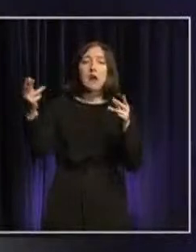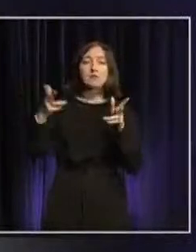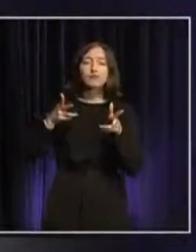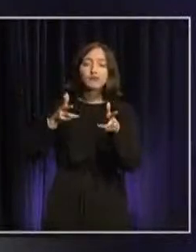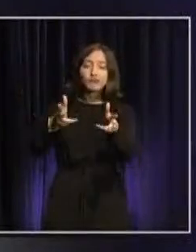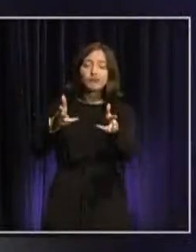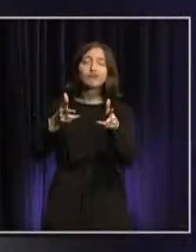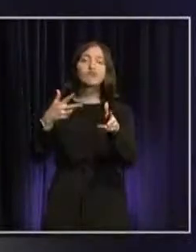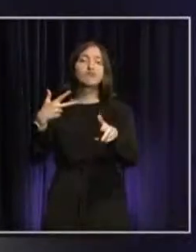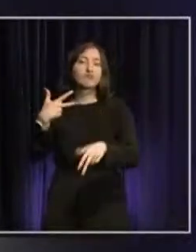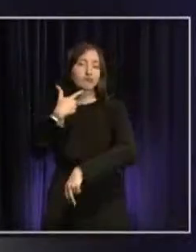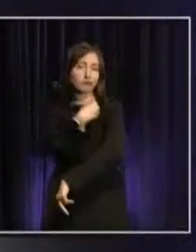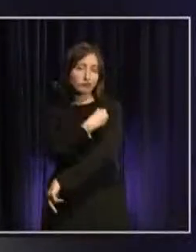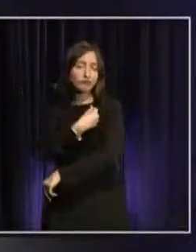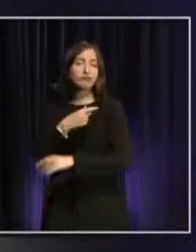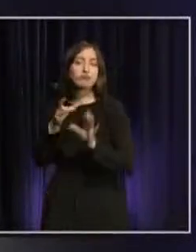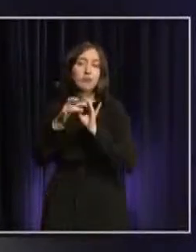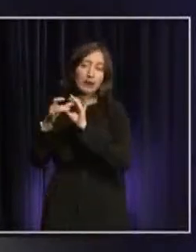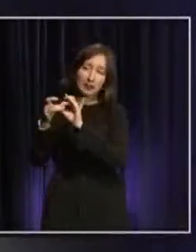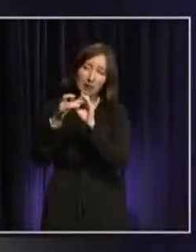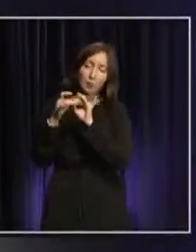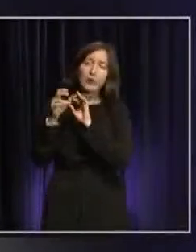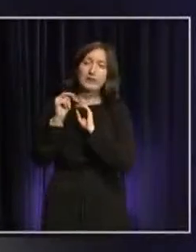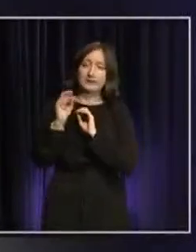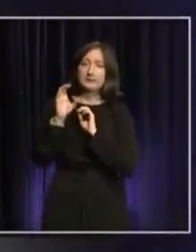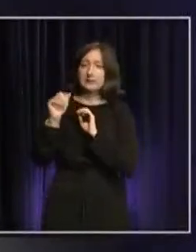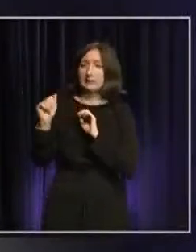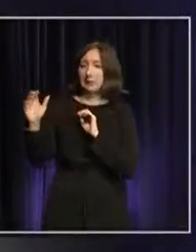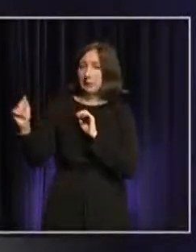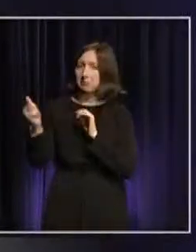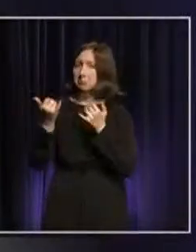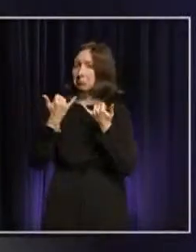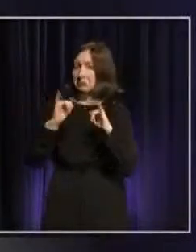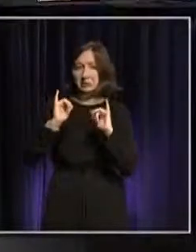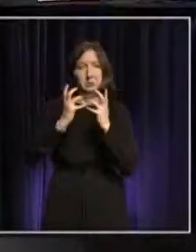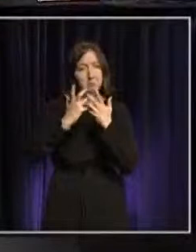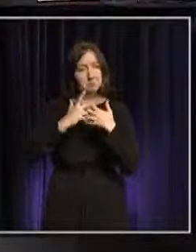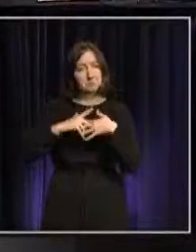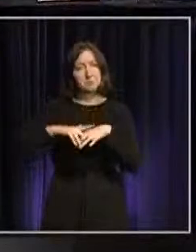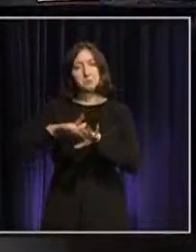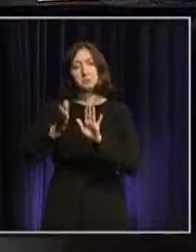collaborated with the NCAA to make sure those operations could continue smoothly.